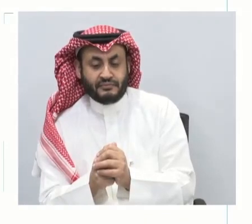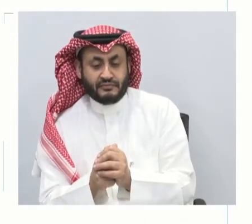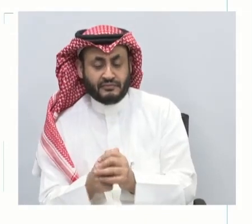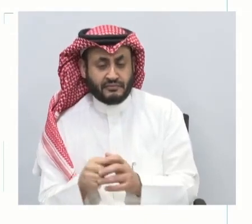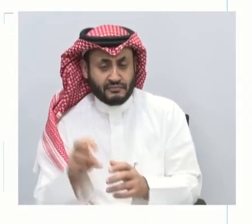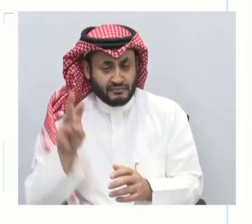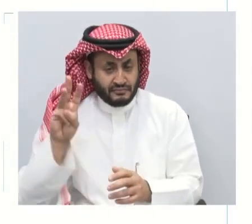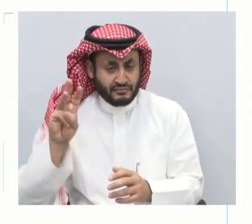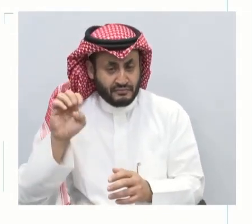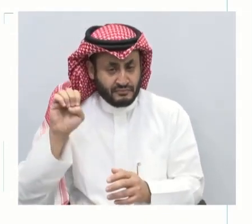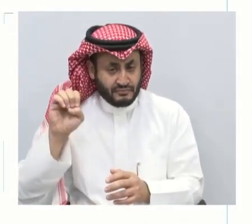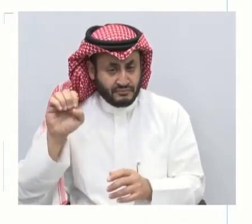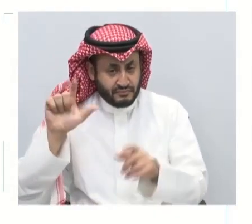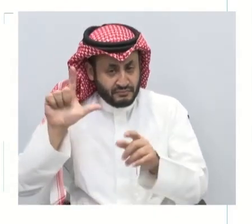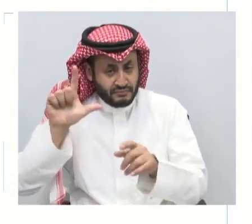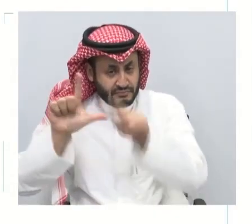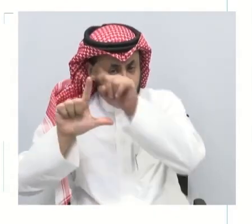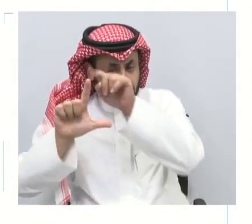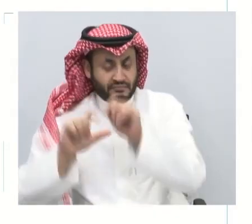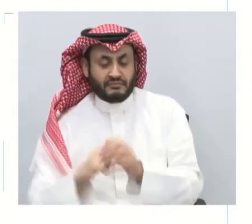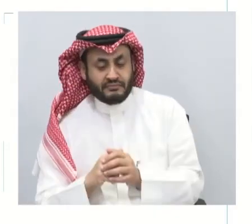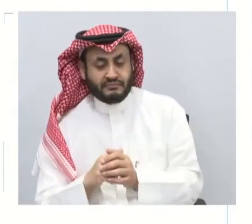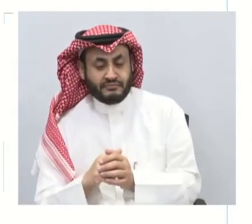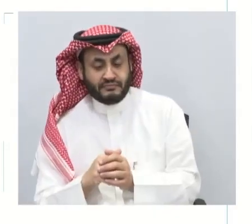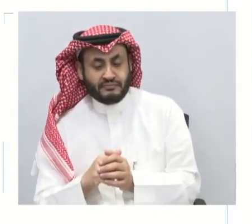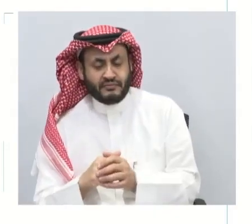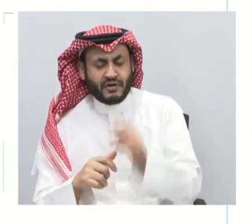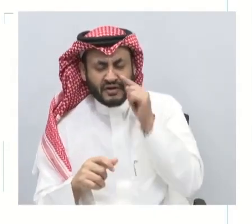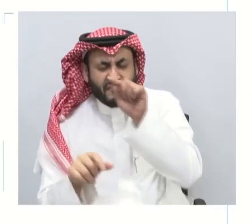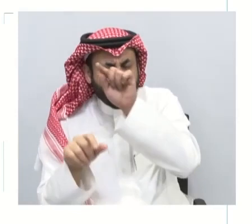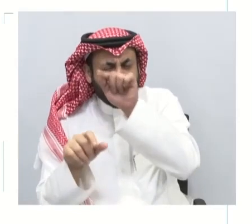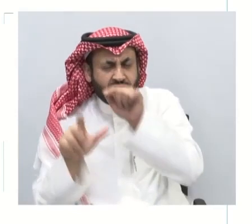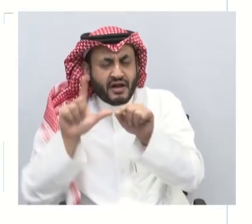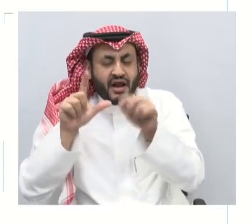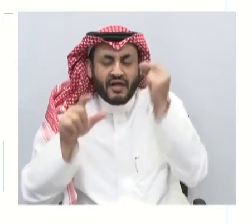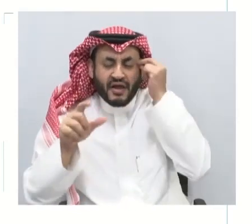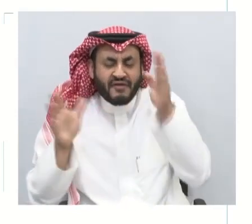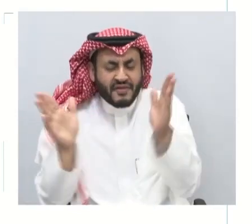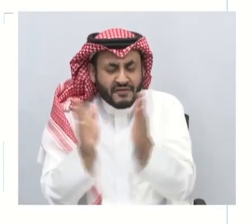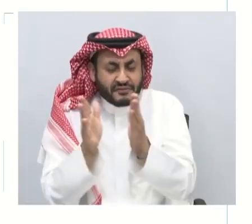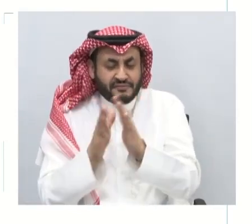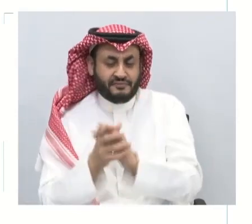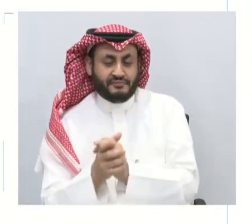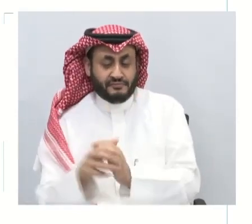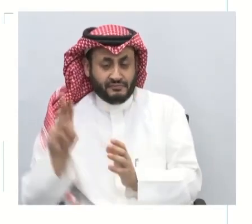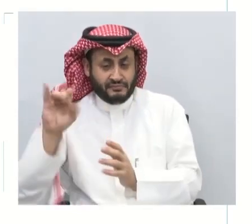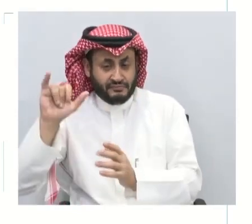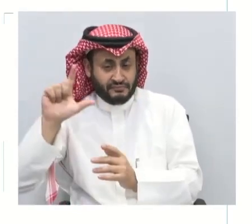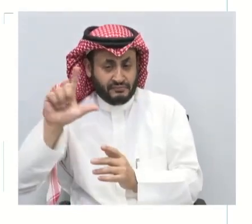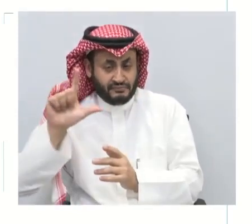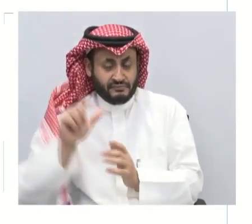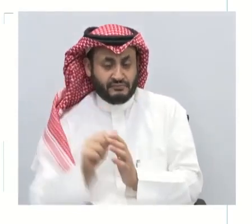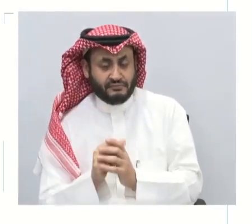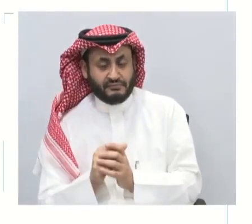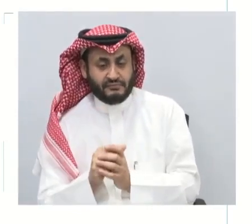will. Okay, and they'll also, which indicates or which is a short form of they will. Now let's listen to